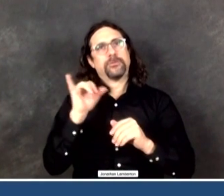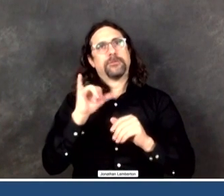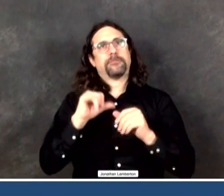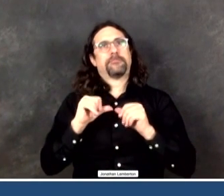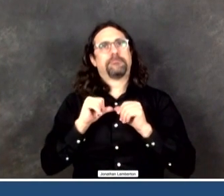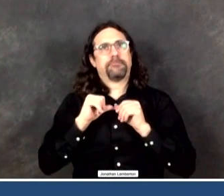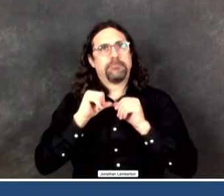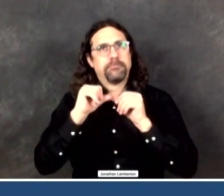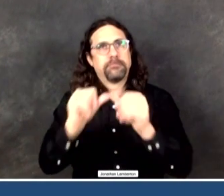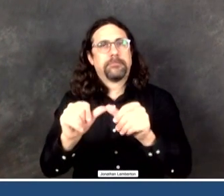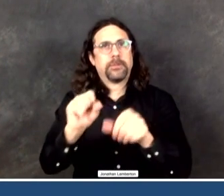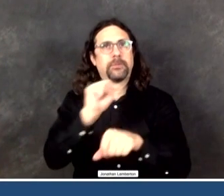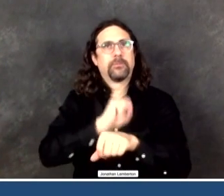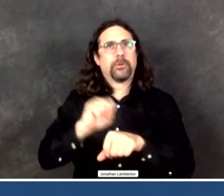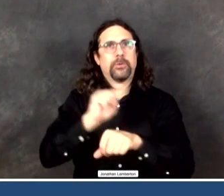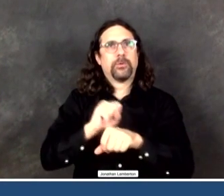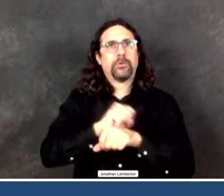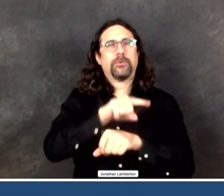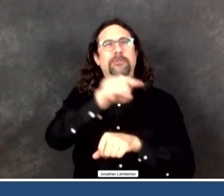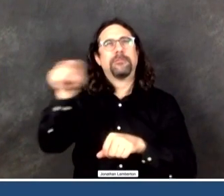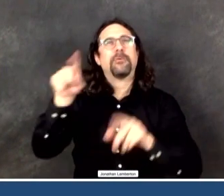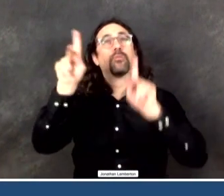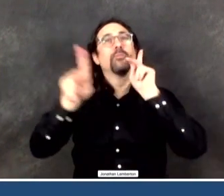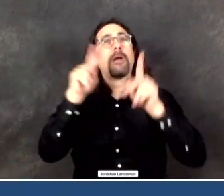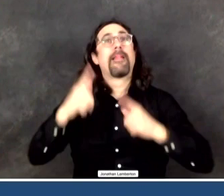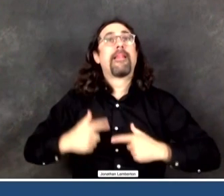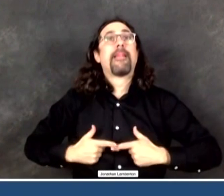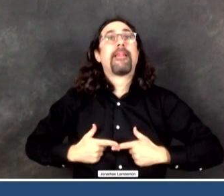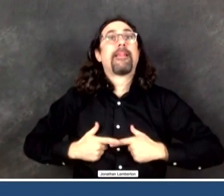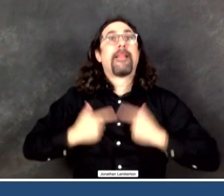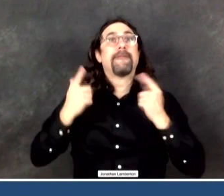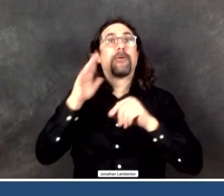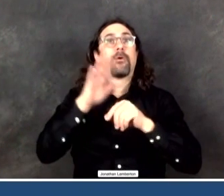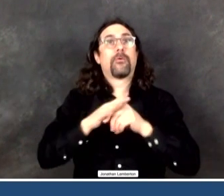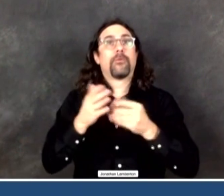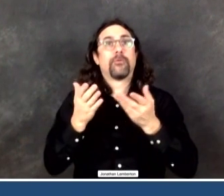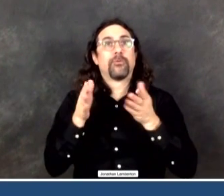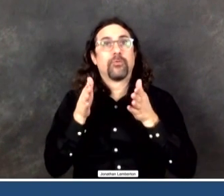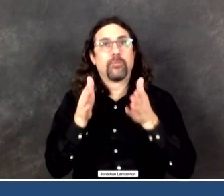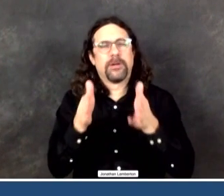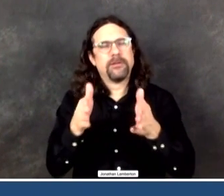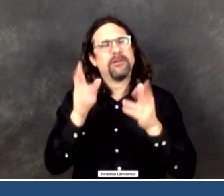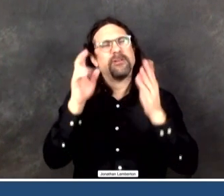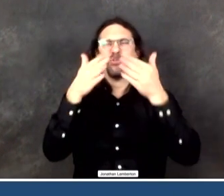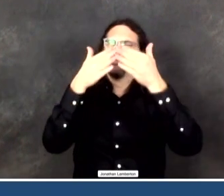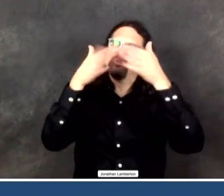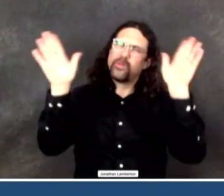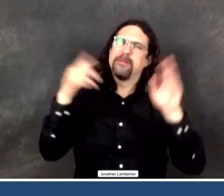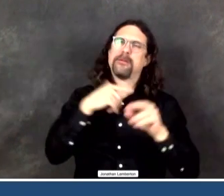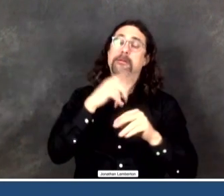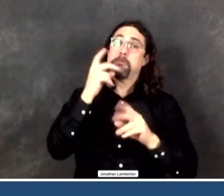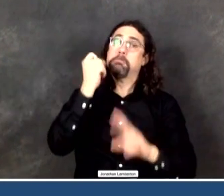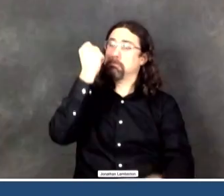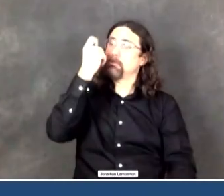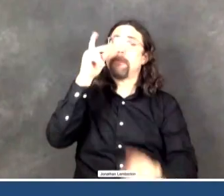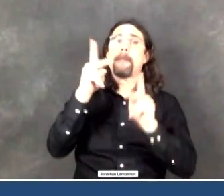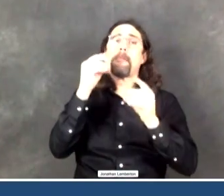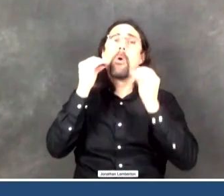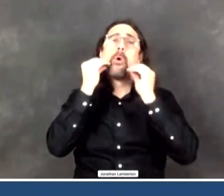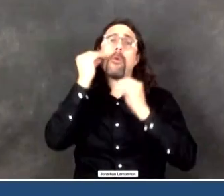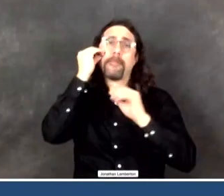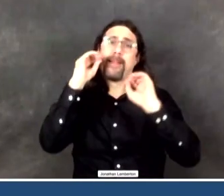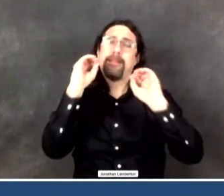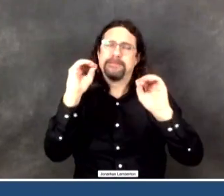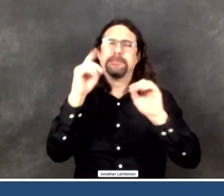the streets. To do that, even in the midst of this crisis, and I commend everyone at Social Services and Homeless